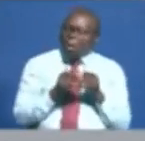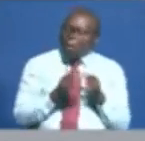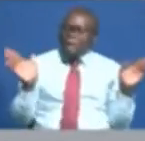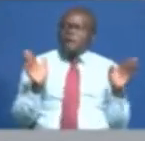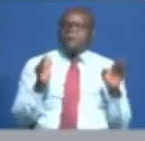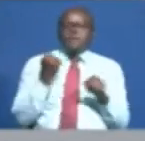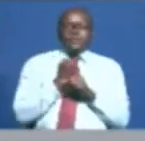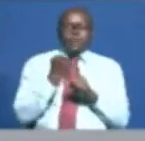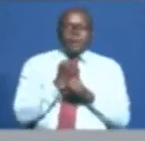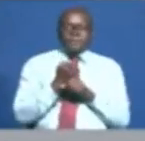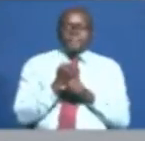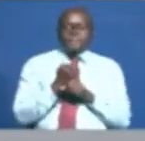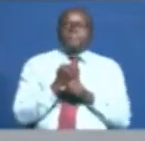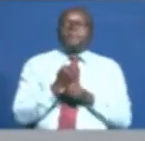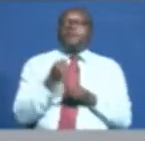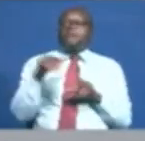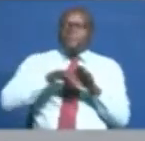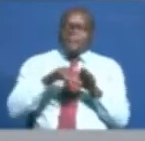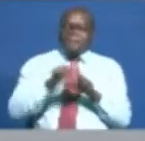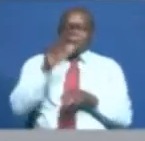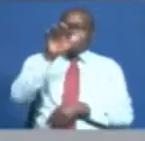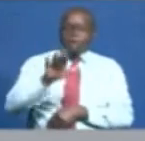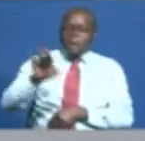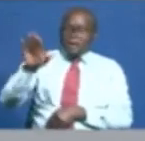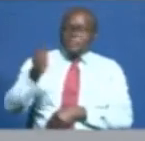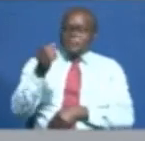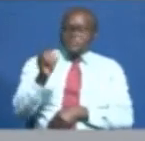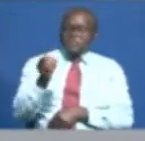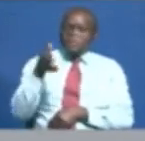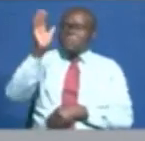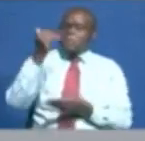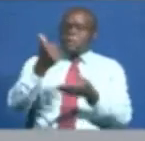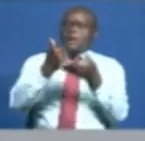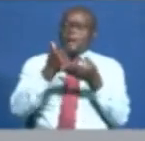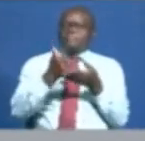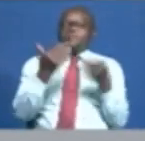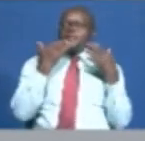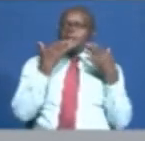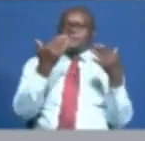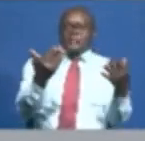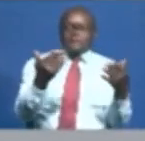discharge the duties of a member of Parliament. So help me God. Thank you.